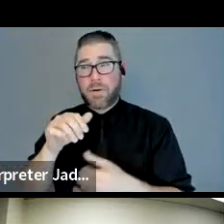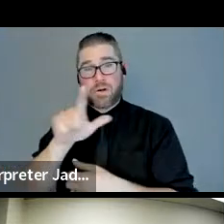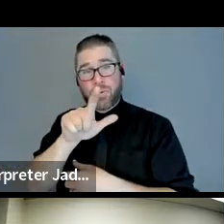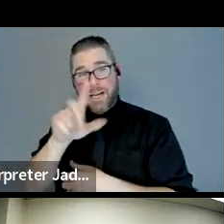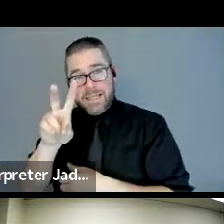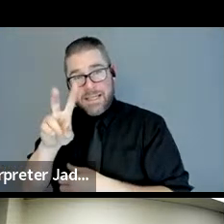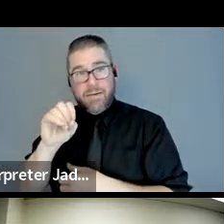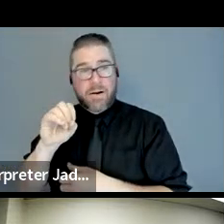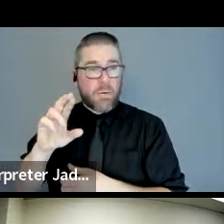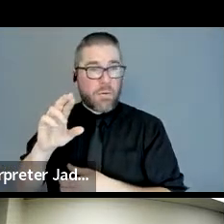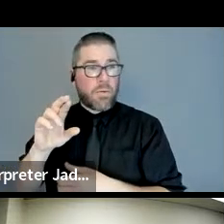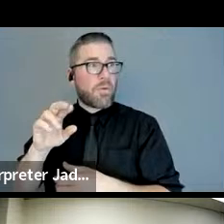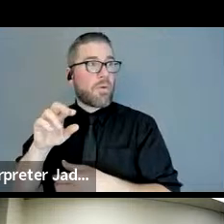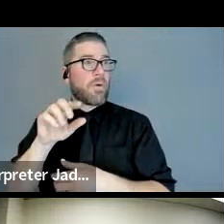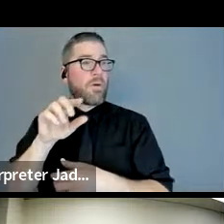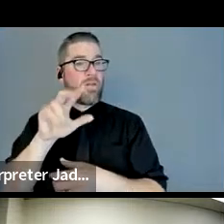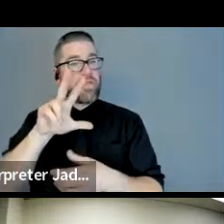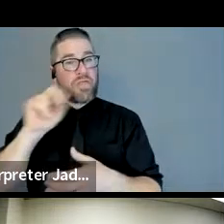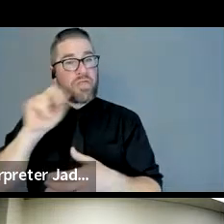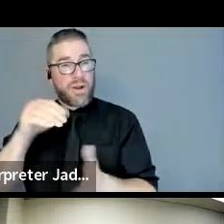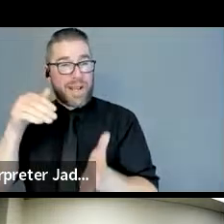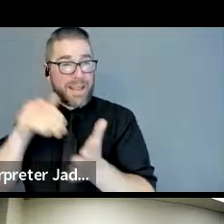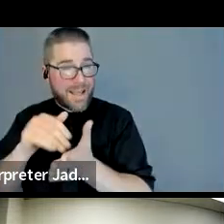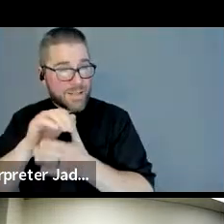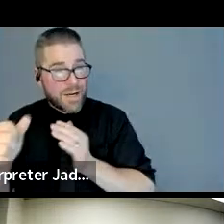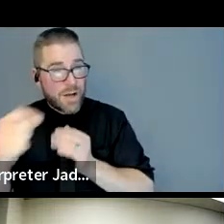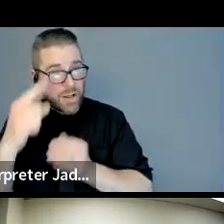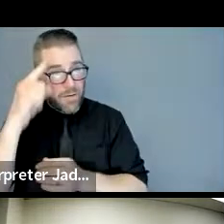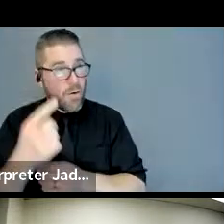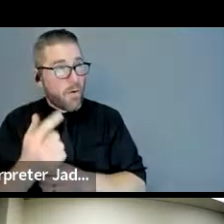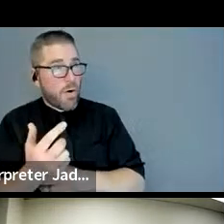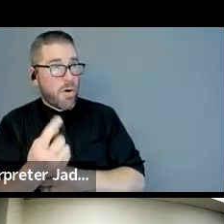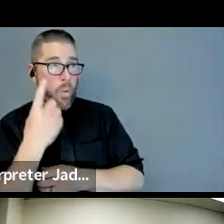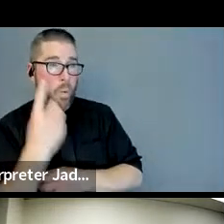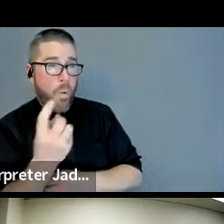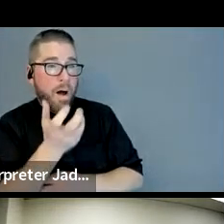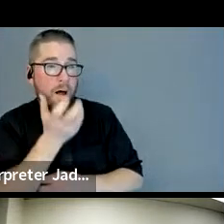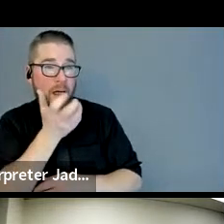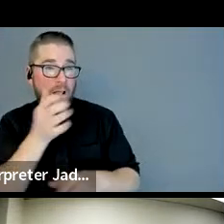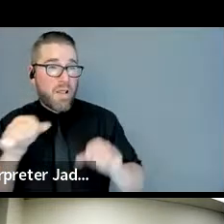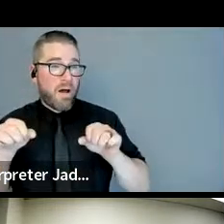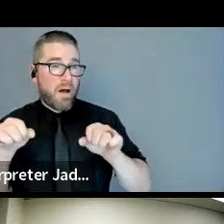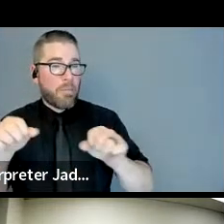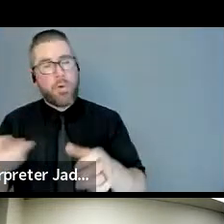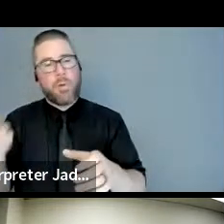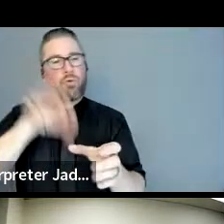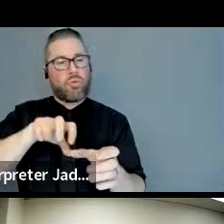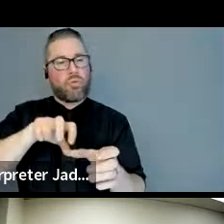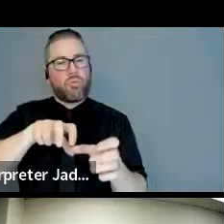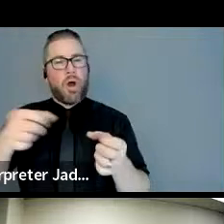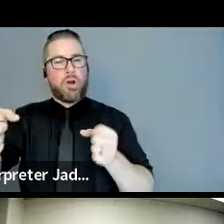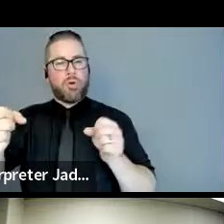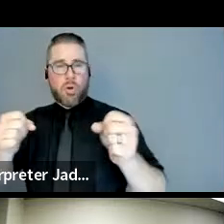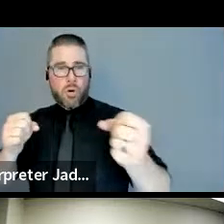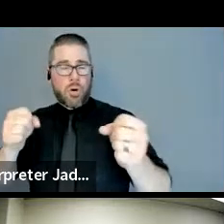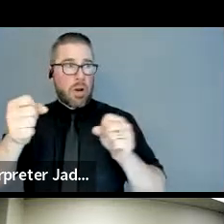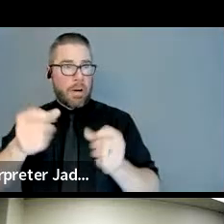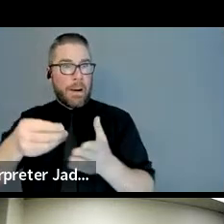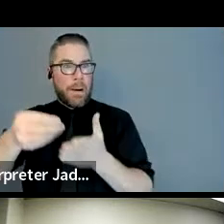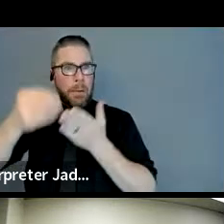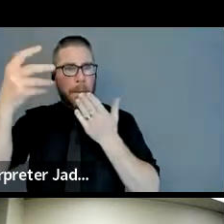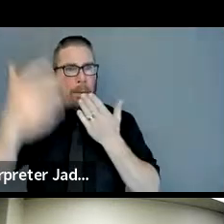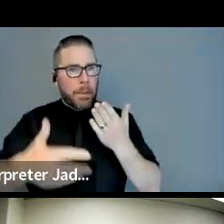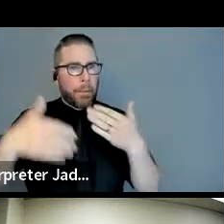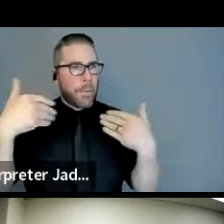commercial lawnmower electrically to move forward. These things are very expensive, even though we're trying our best to make sure that we're reducing